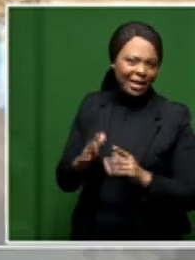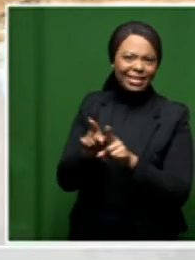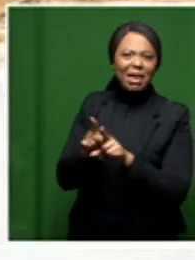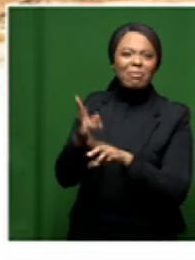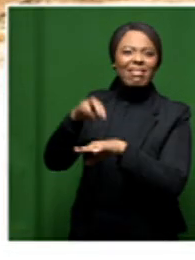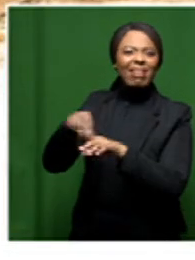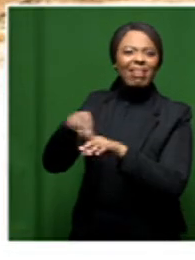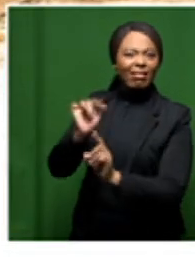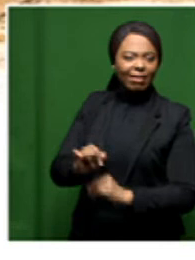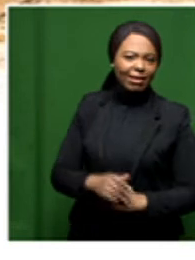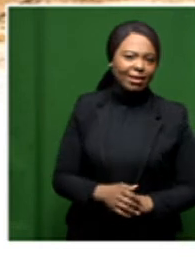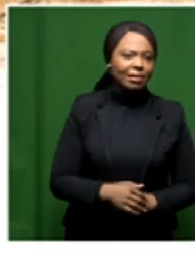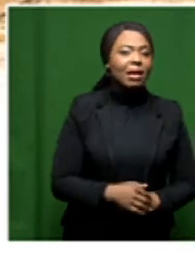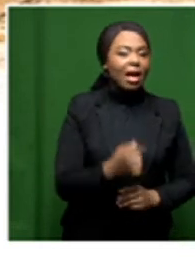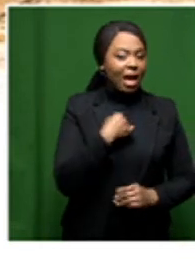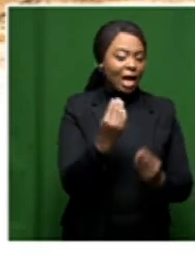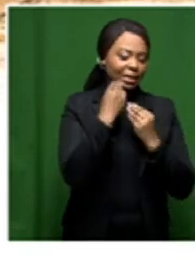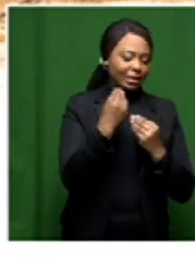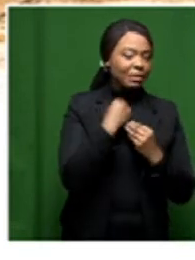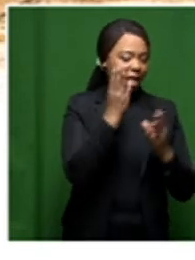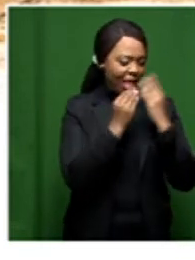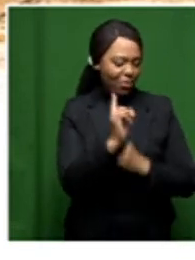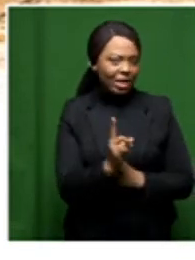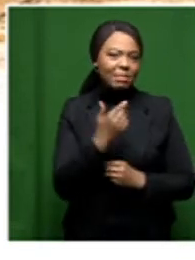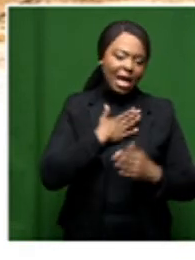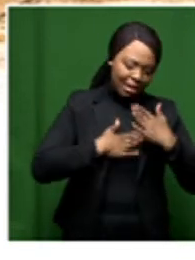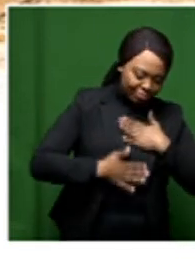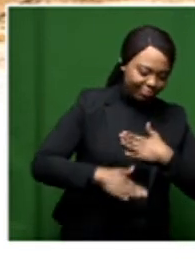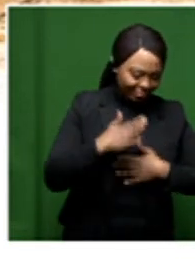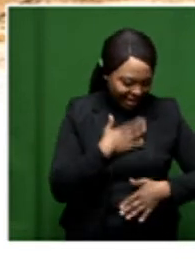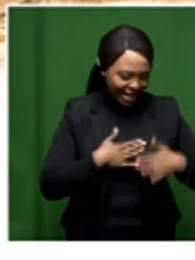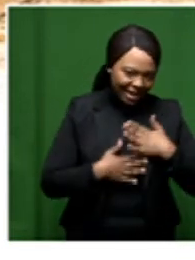It taught me that I need patience. So patience is not something that I was born with,